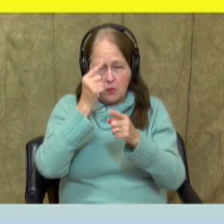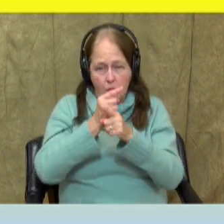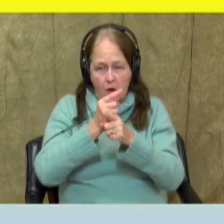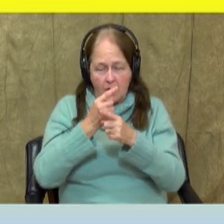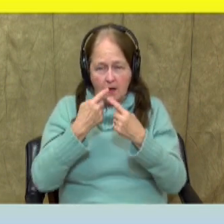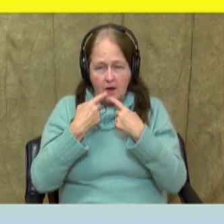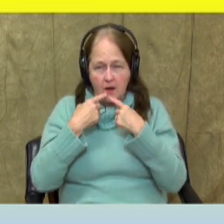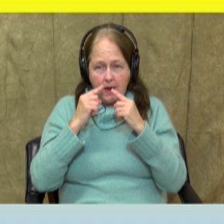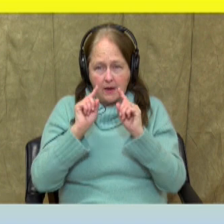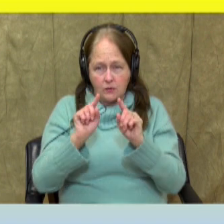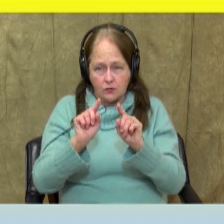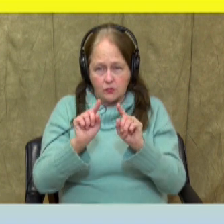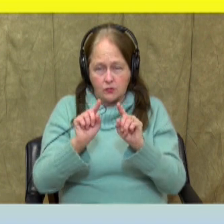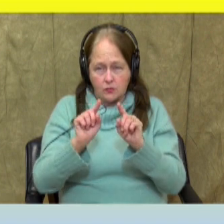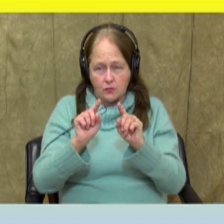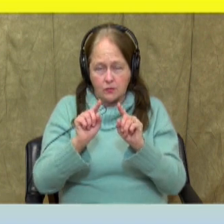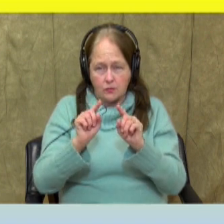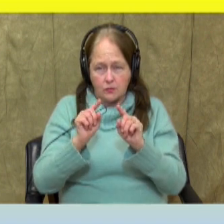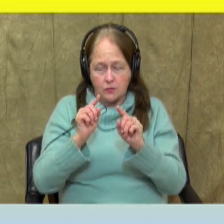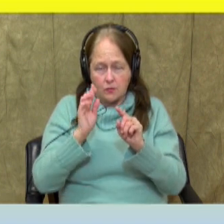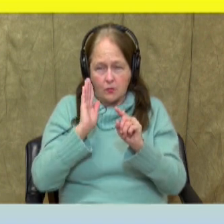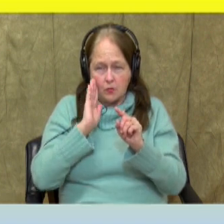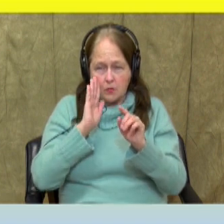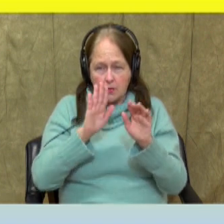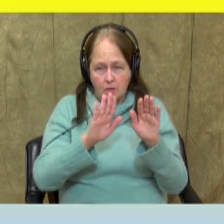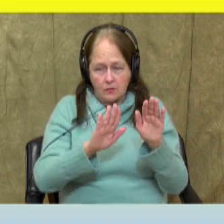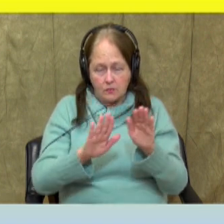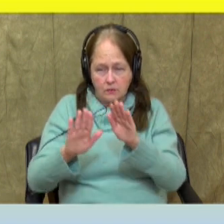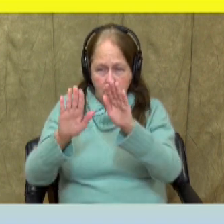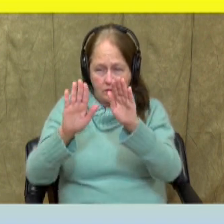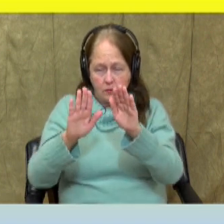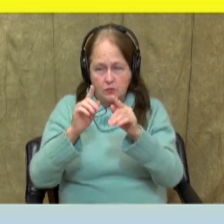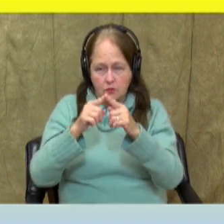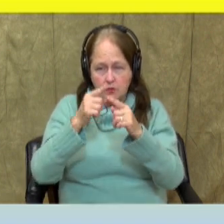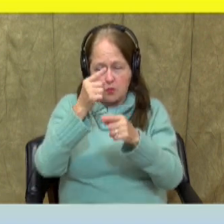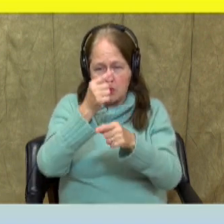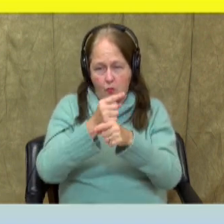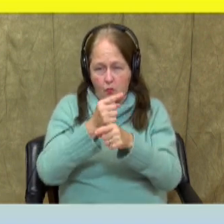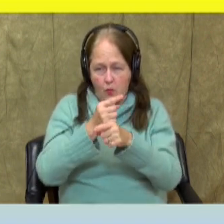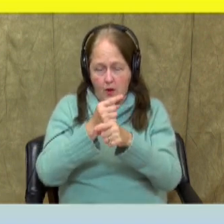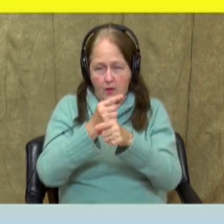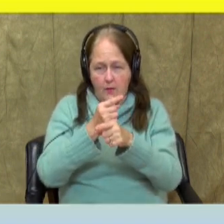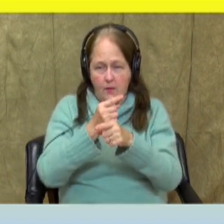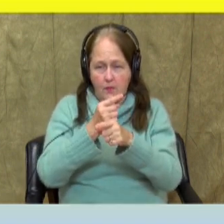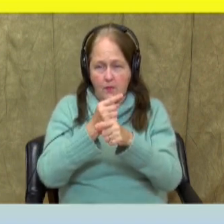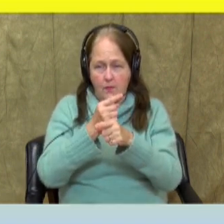correct answer. And then we're going to slide it over to the correct section.